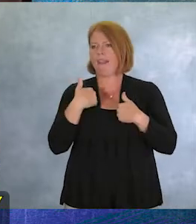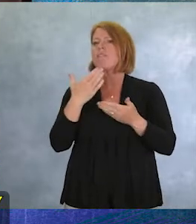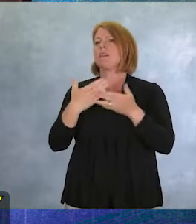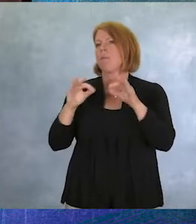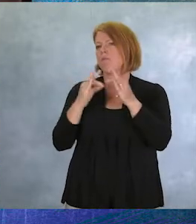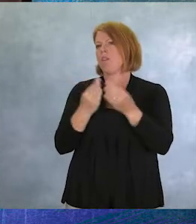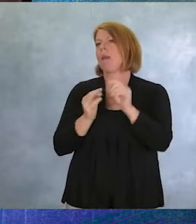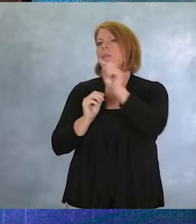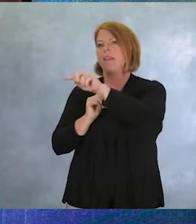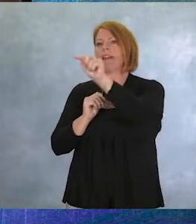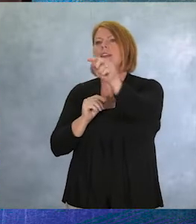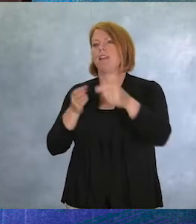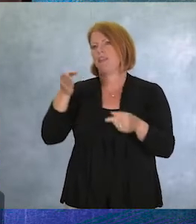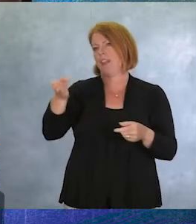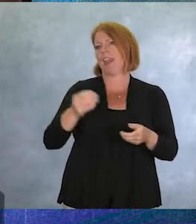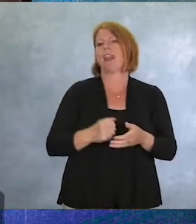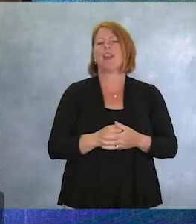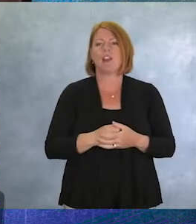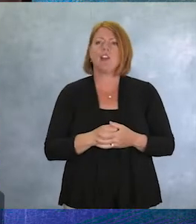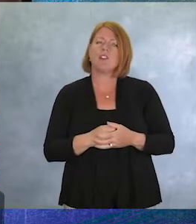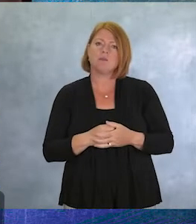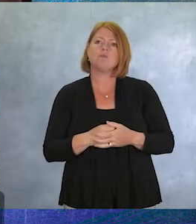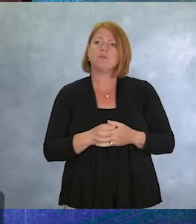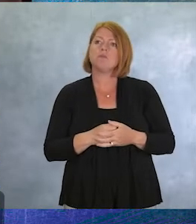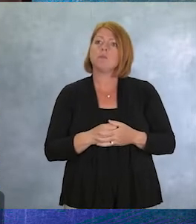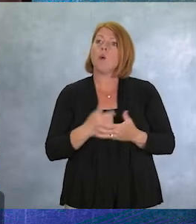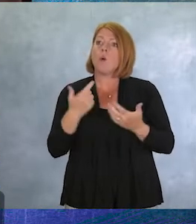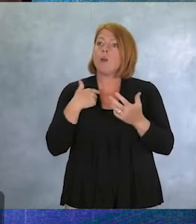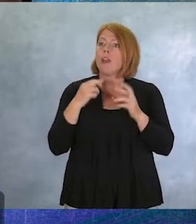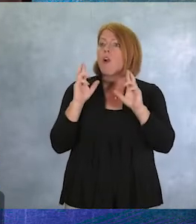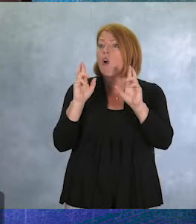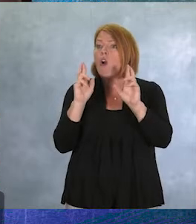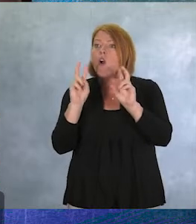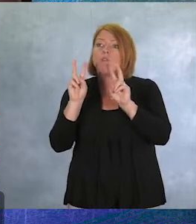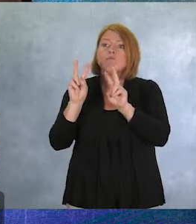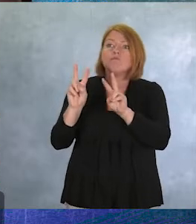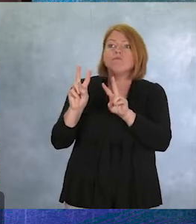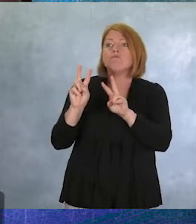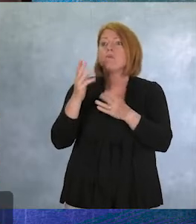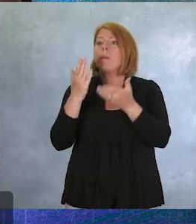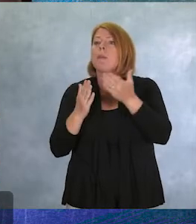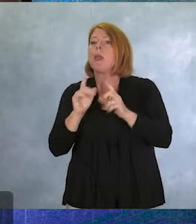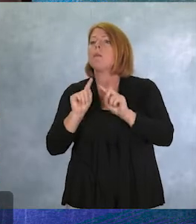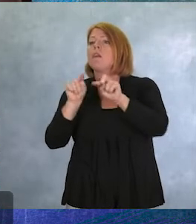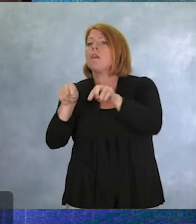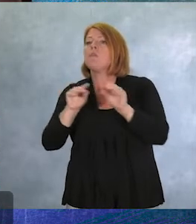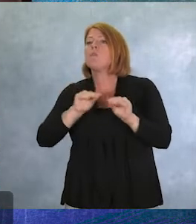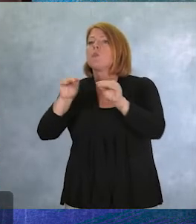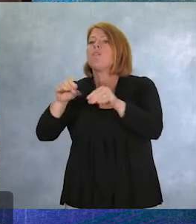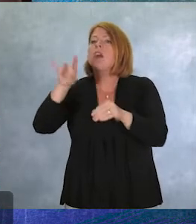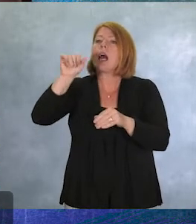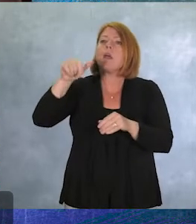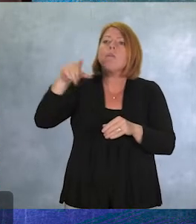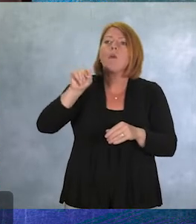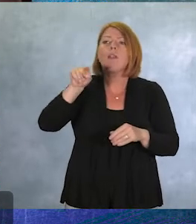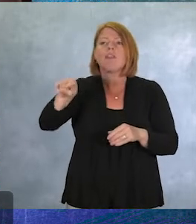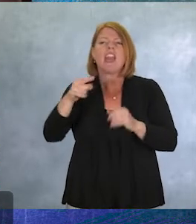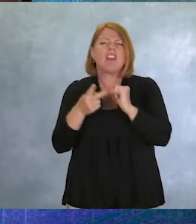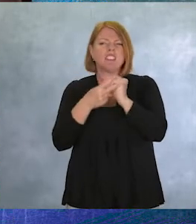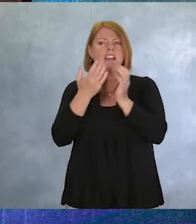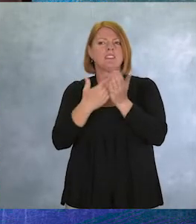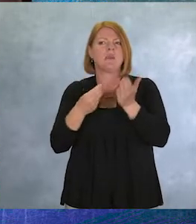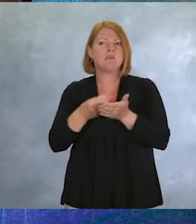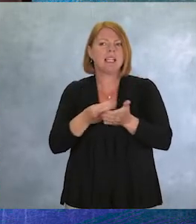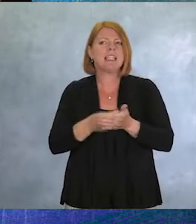our family just moved out there. Mm-hmm. So we're hoping to find a little apartment or something out there and just kind of save